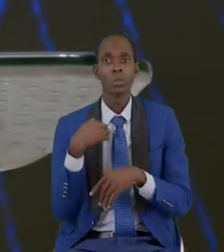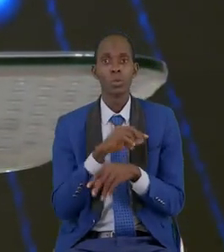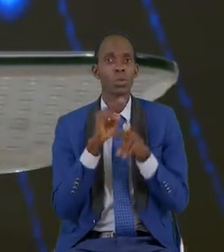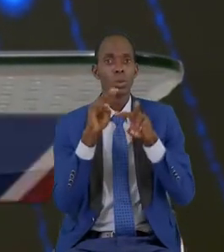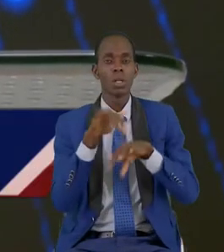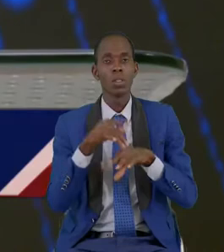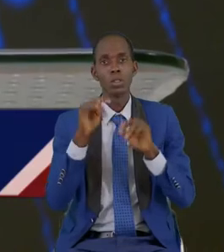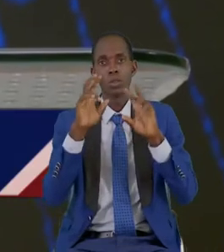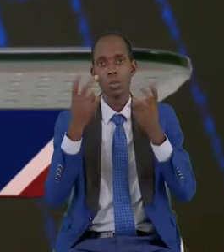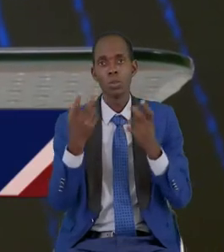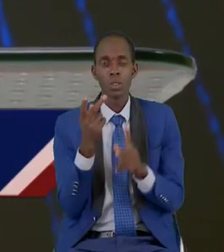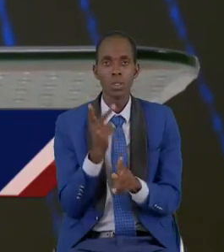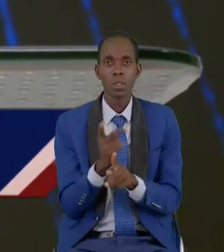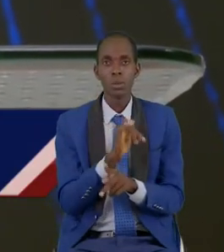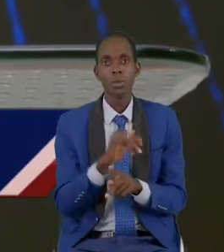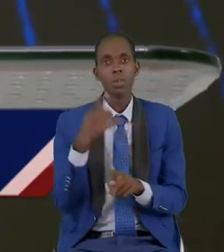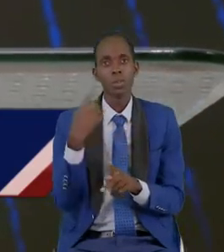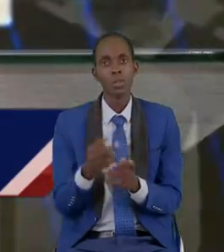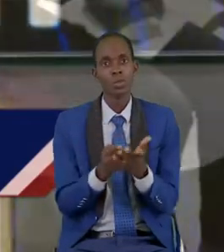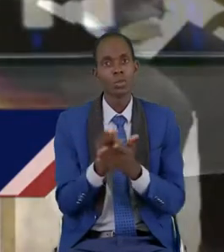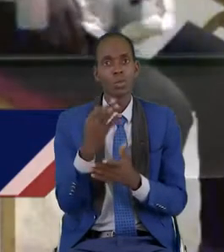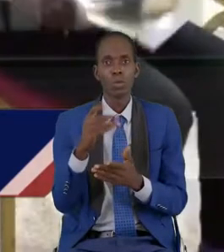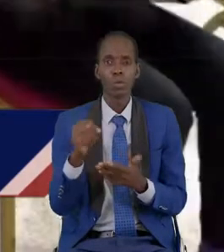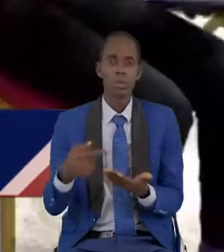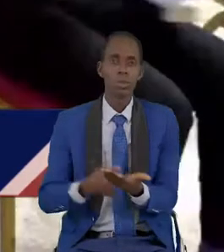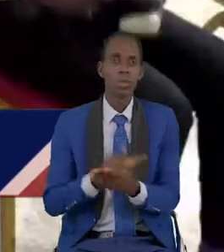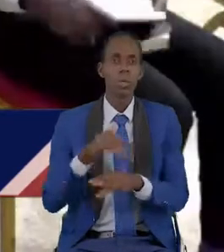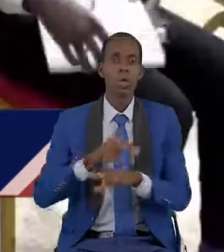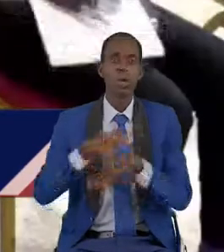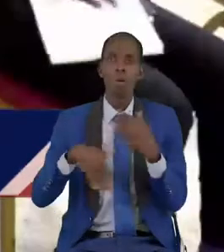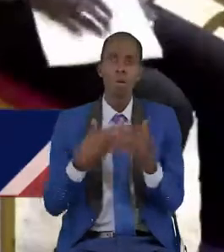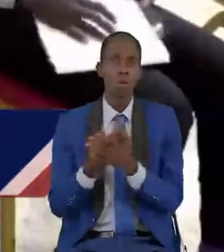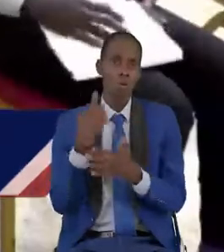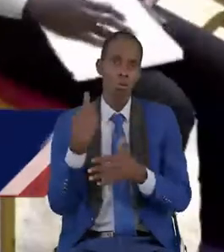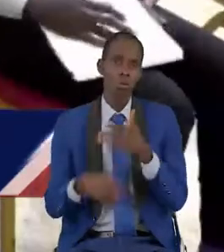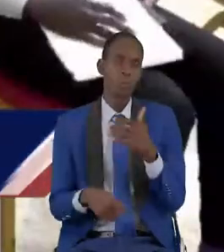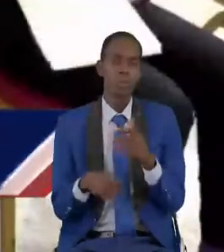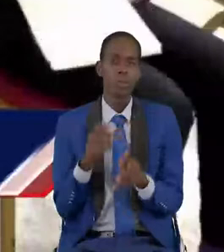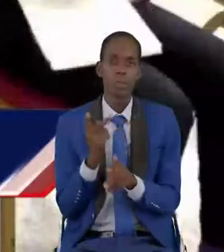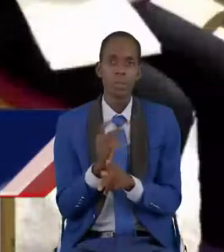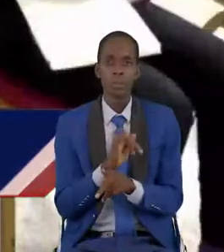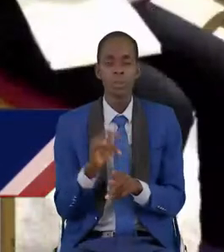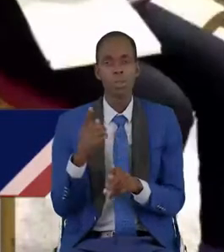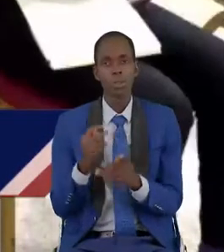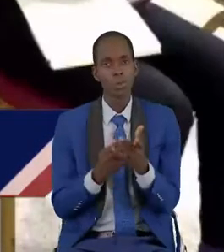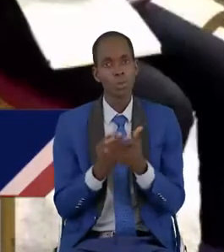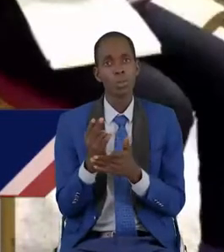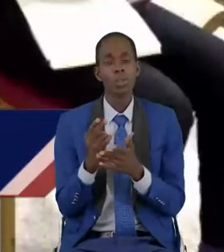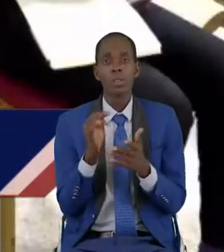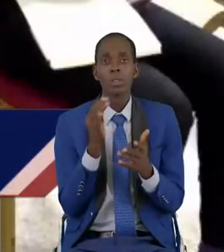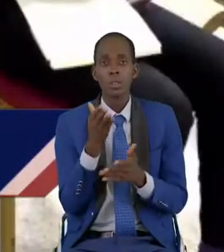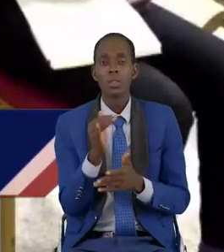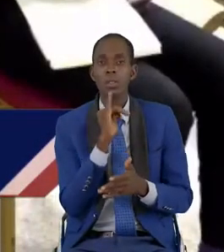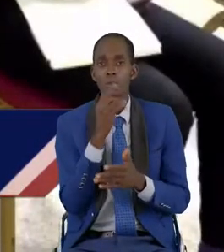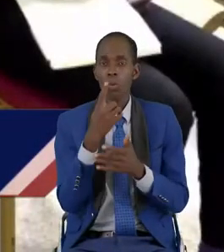preserving the truth of the gospel at all costs. Preserving. And here is what Paul the apostle